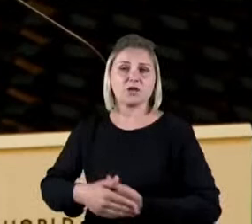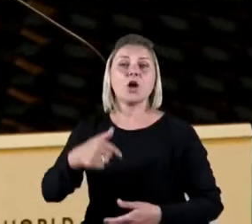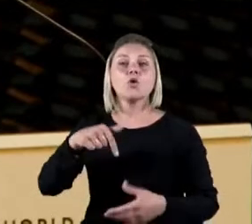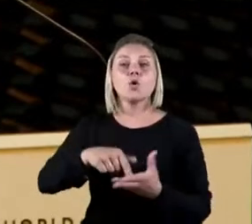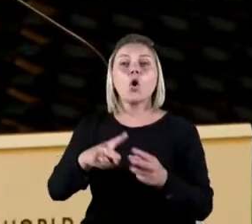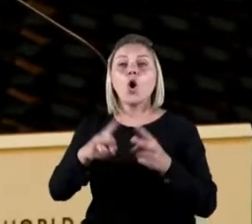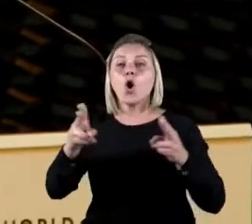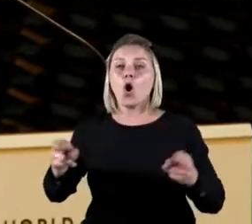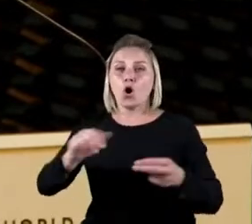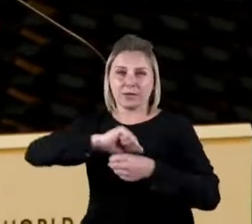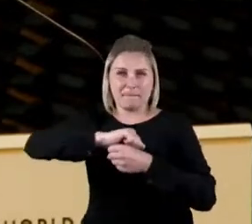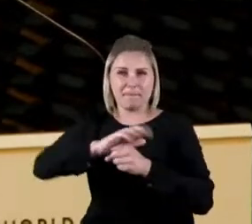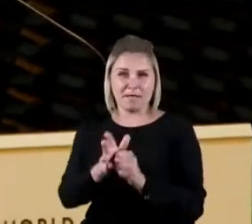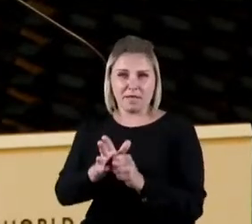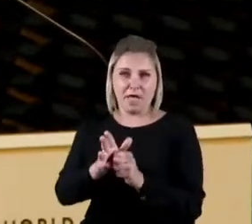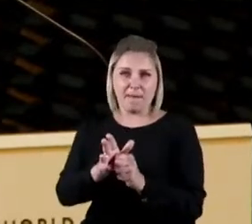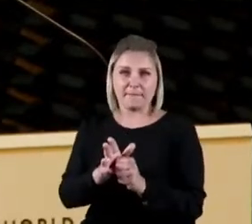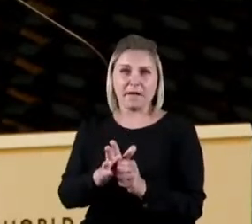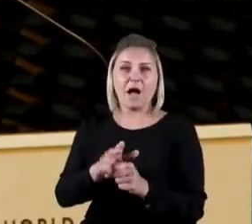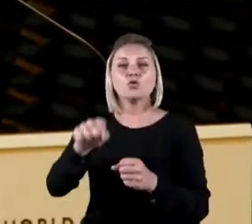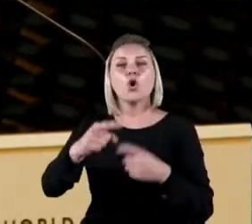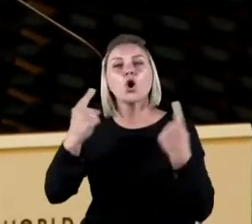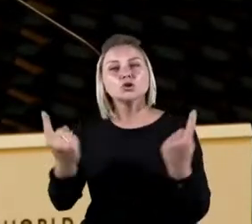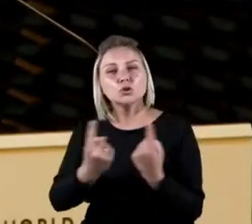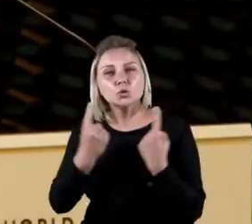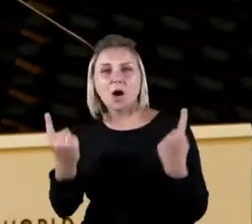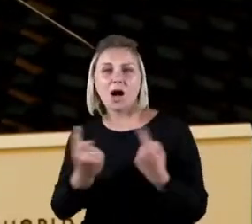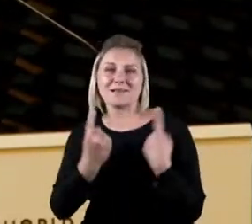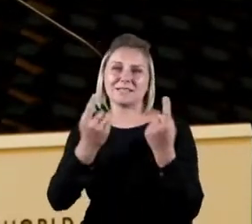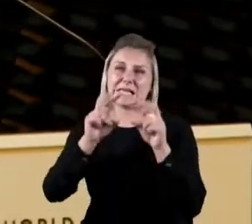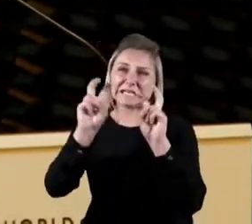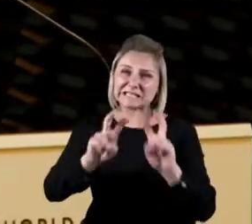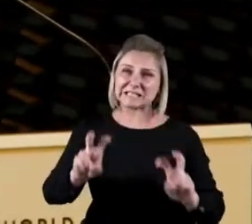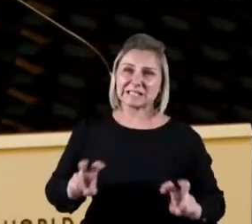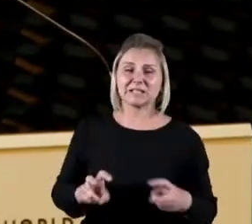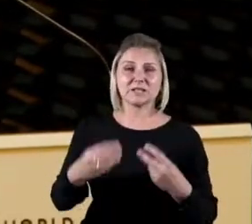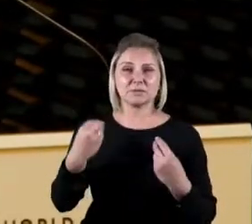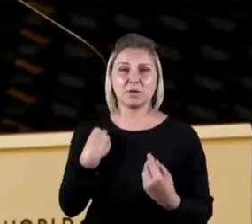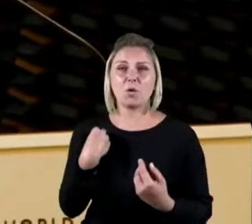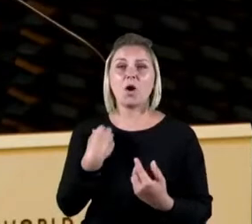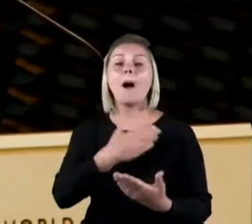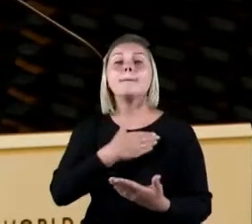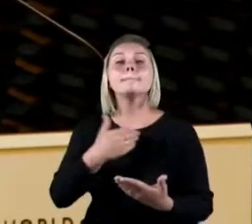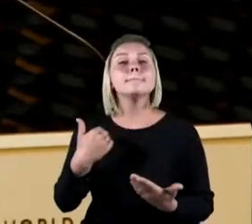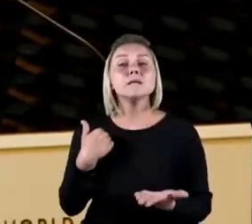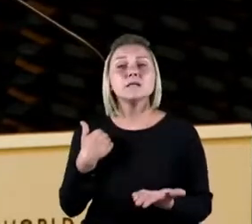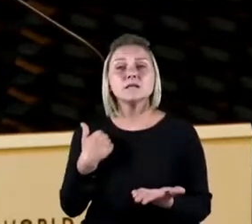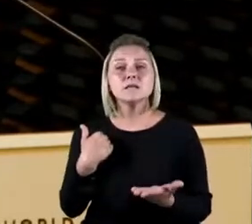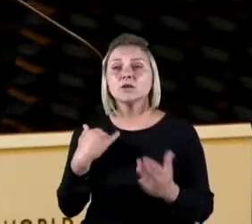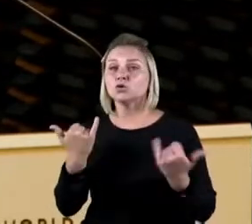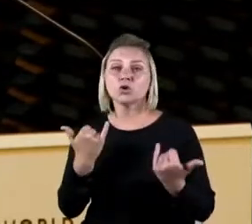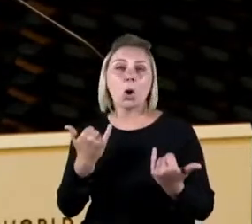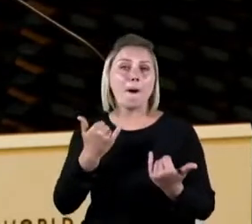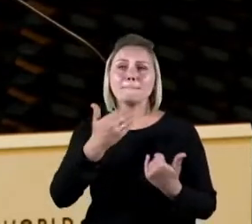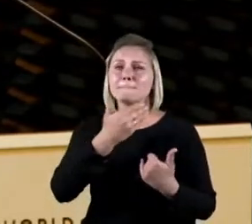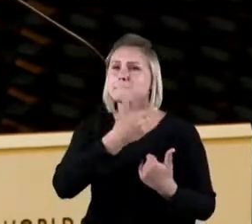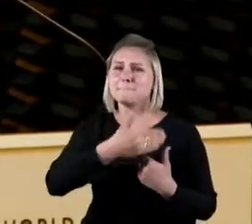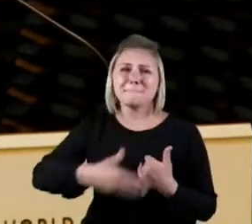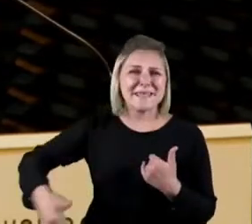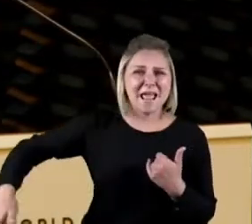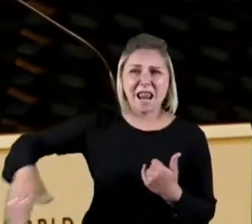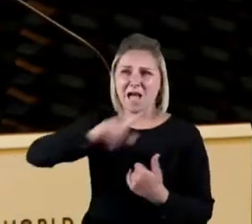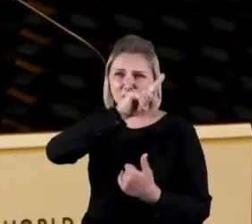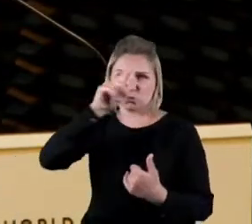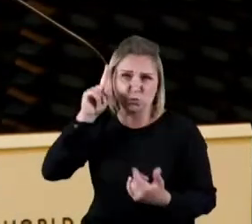COVID-19 emergency situation and crisis, we have been able to reach 1 billion people in the world.